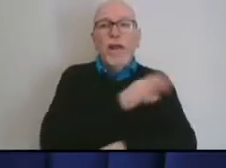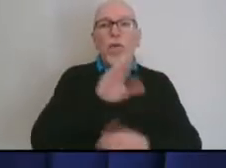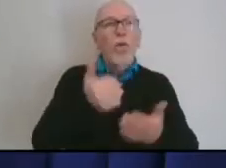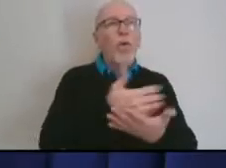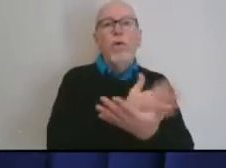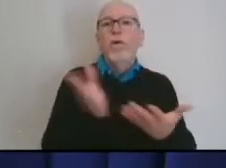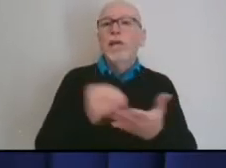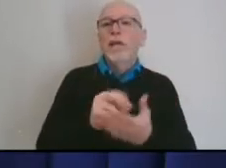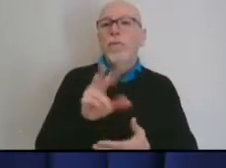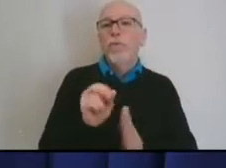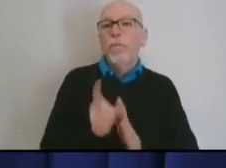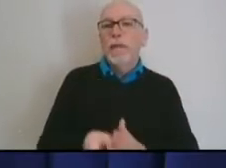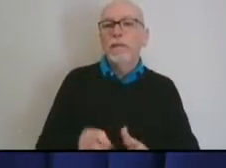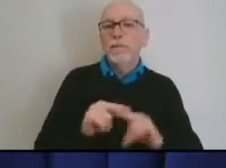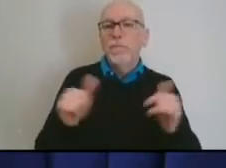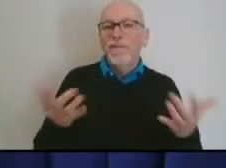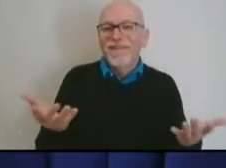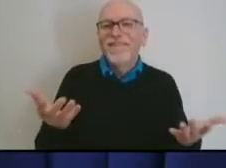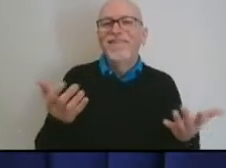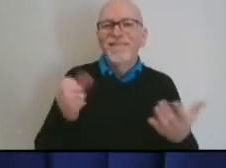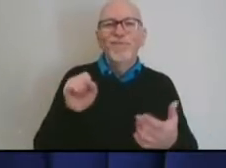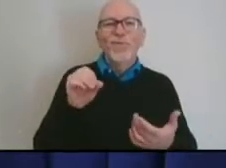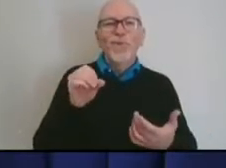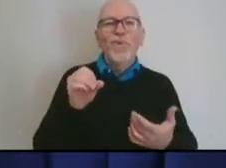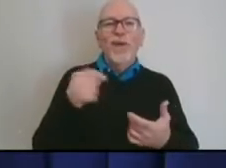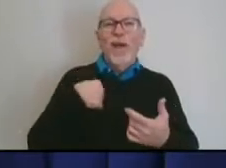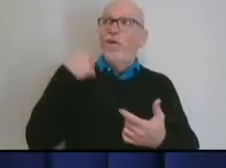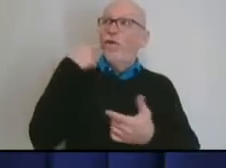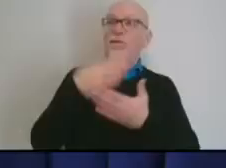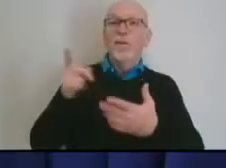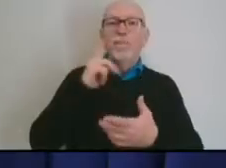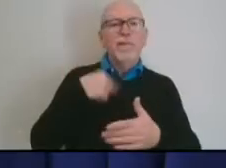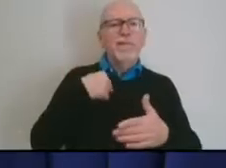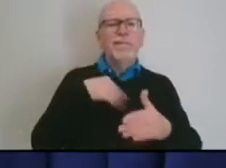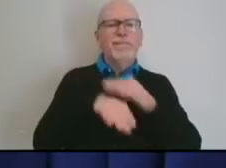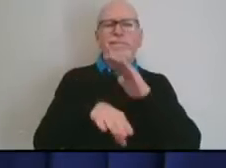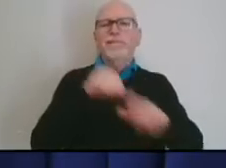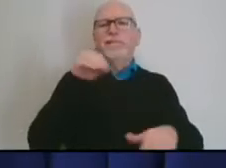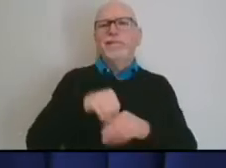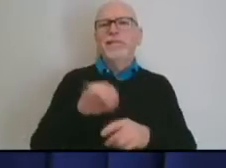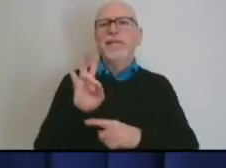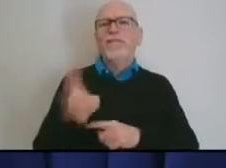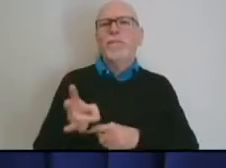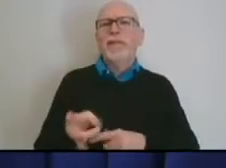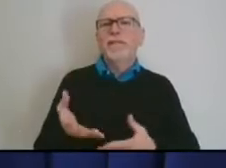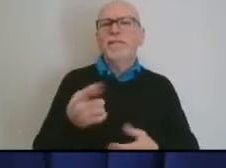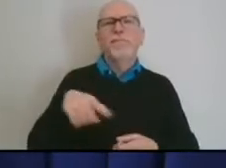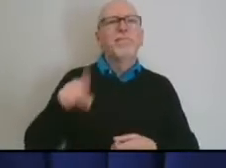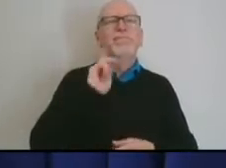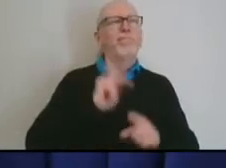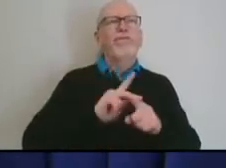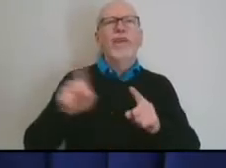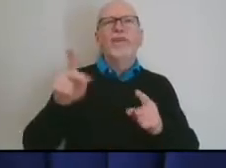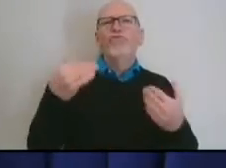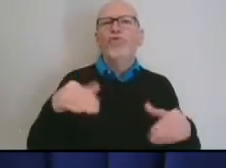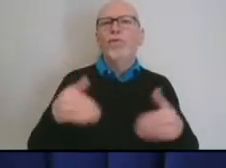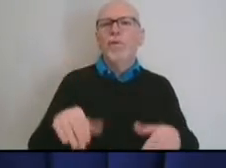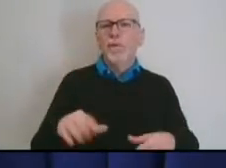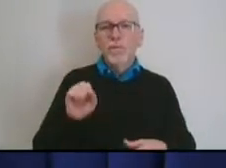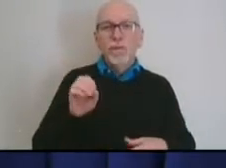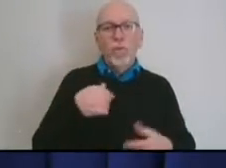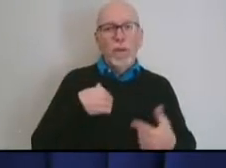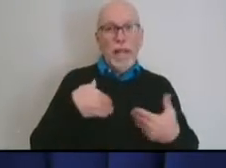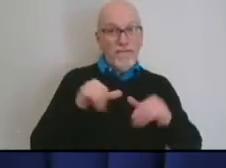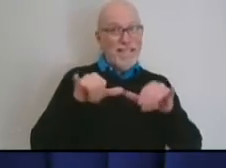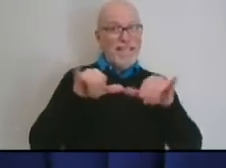all of that. So this is I'm getting reports of I was in and out in 7 minutes. People couldn't have been more professional. So we've got the system